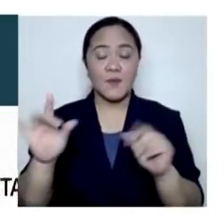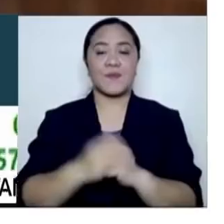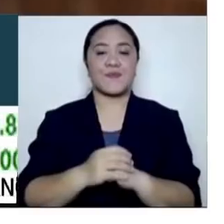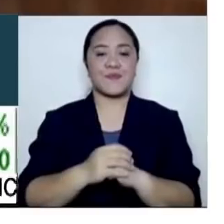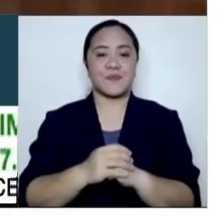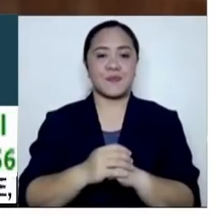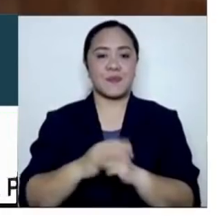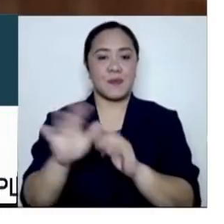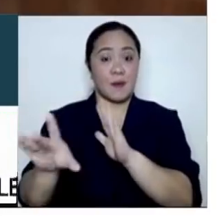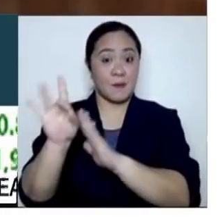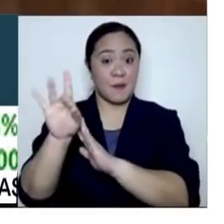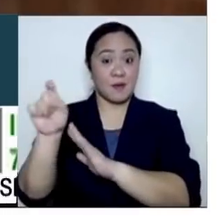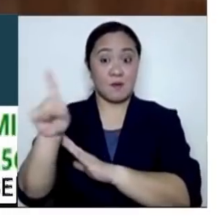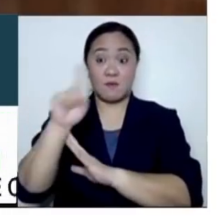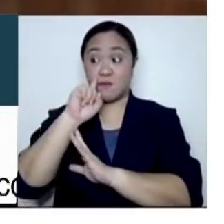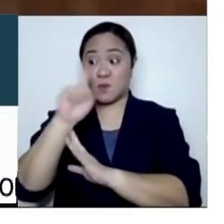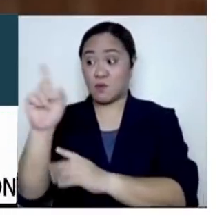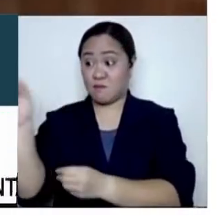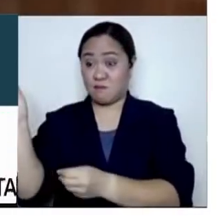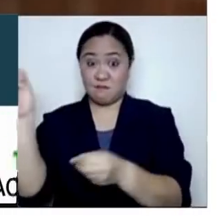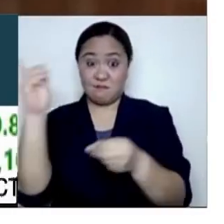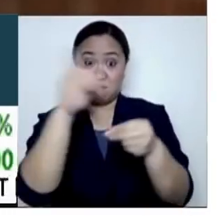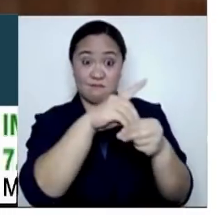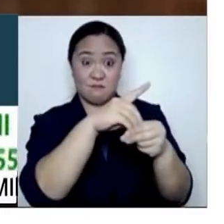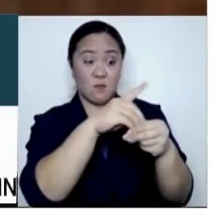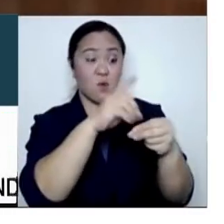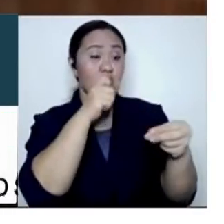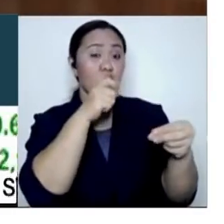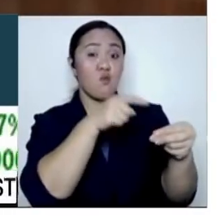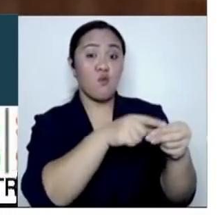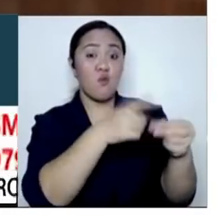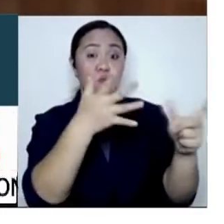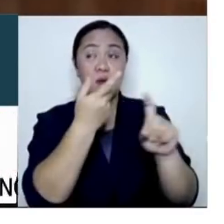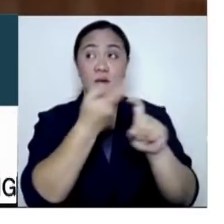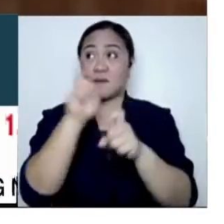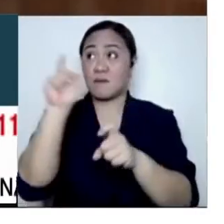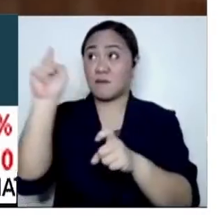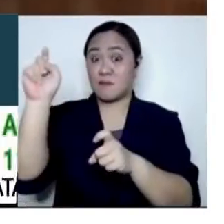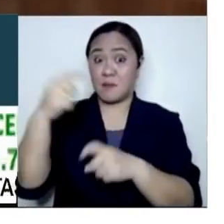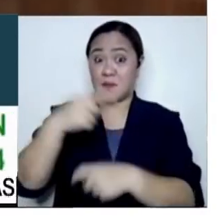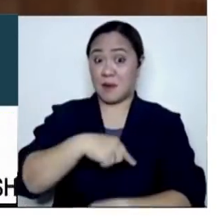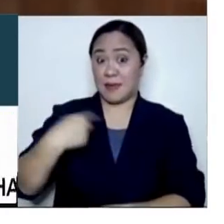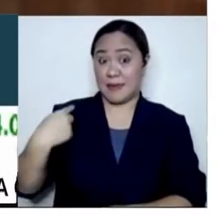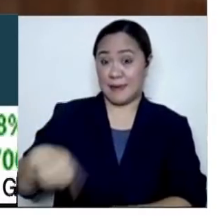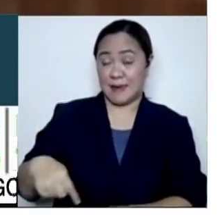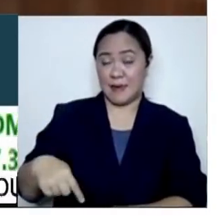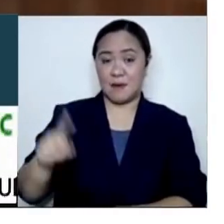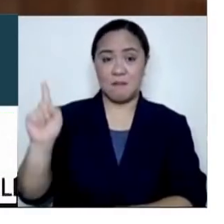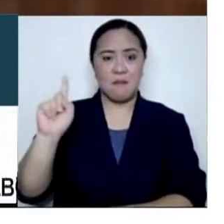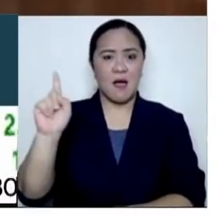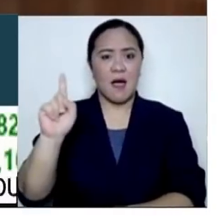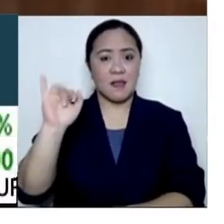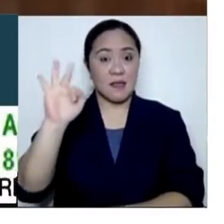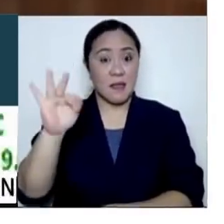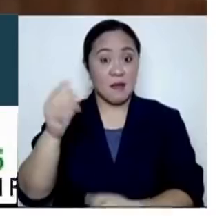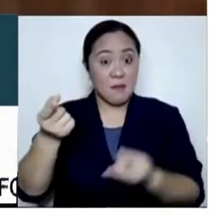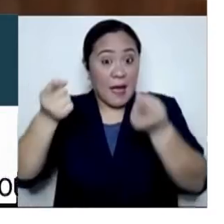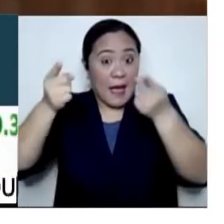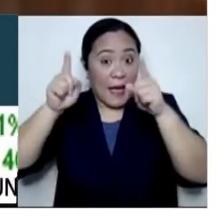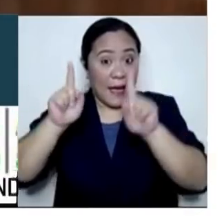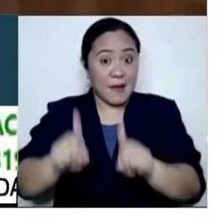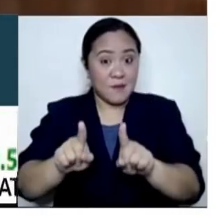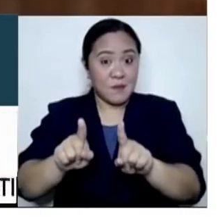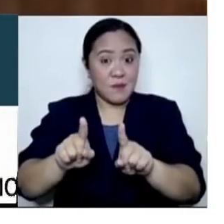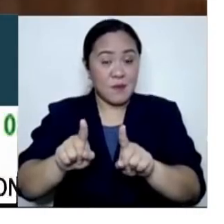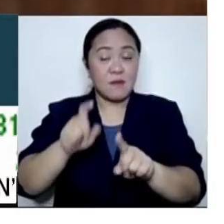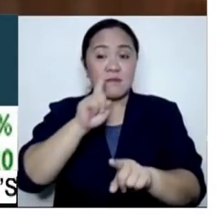they actually deposited money or who made money in China. Remember, this could not have happened. And I'll tell you in point blank,